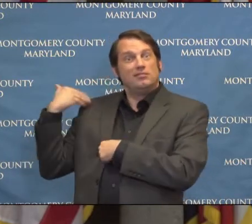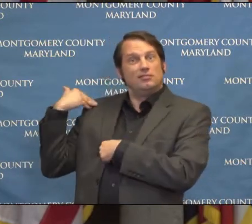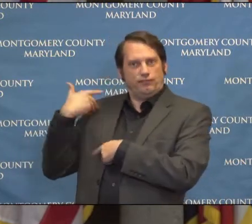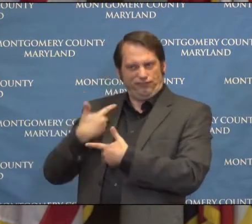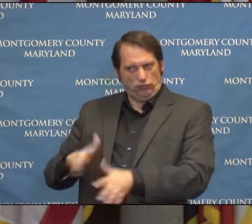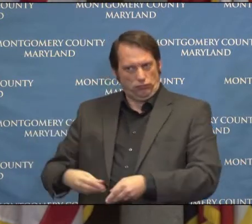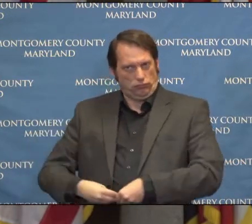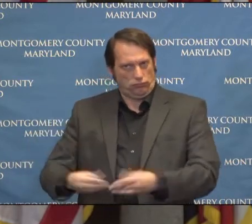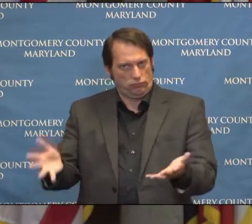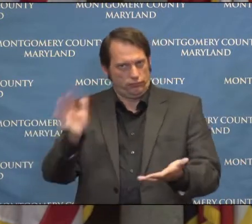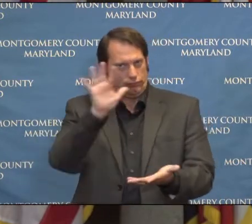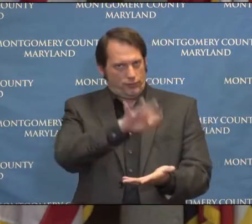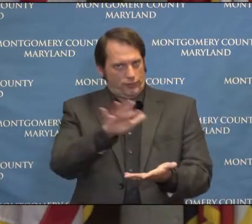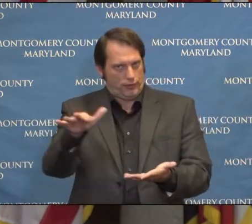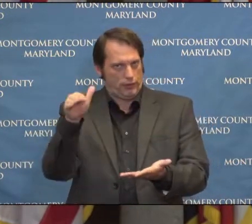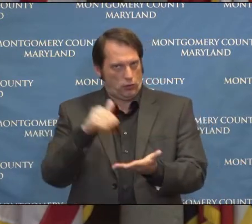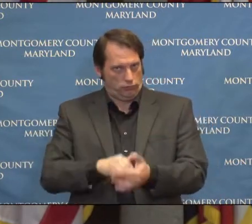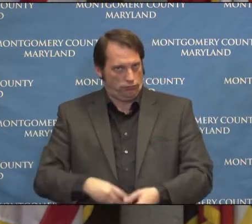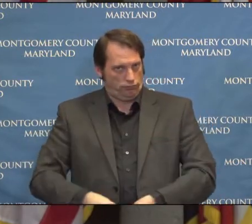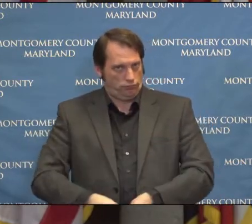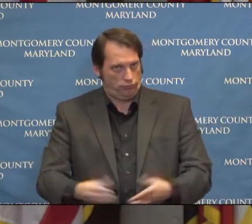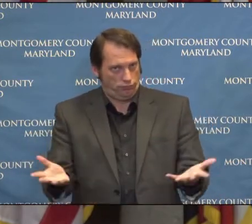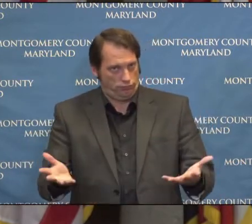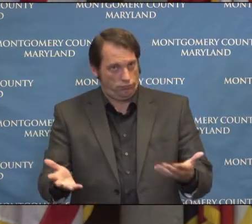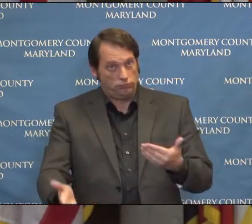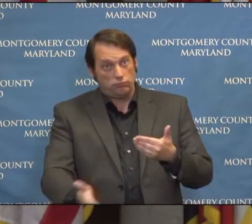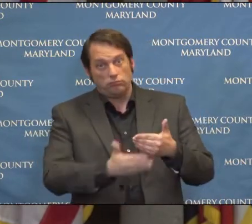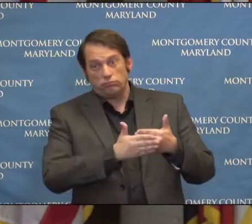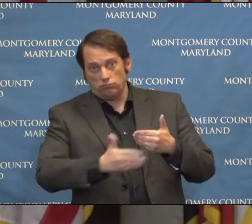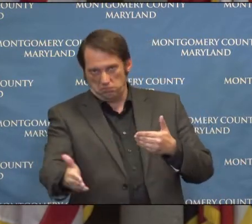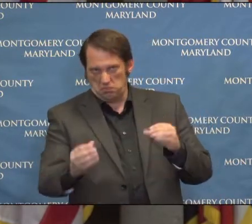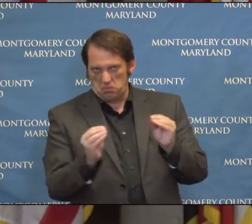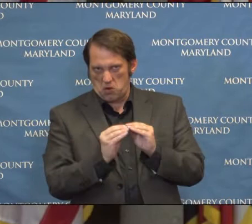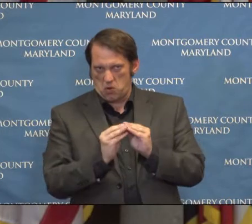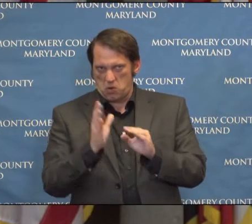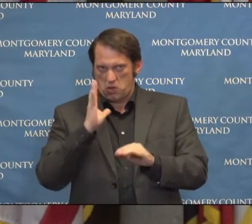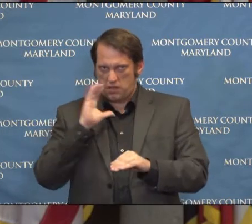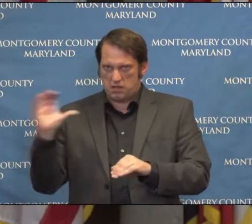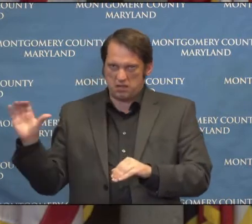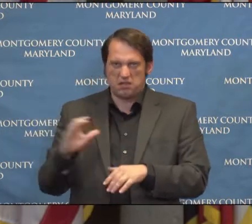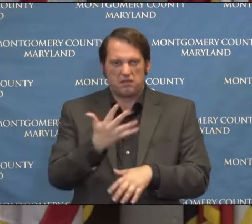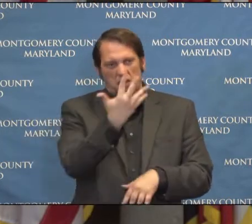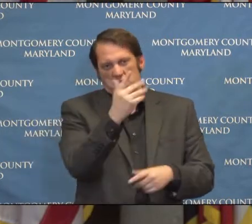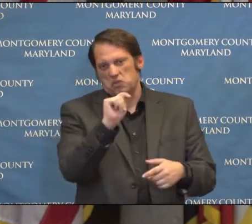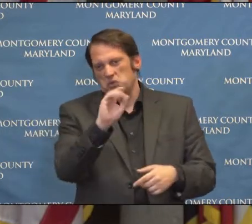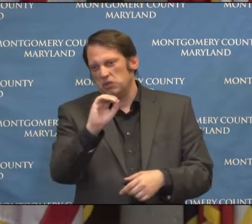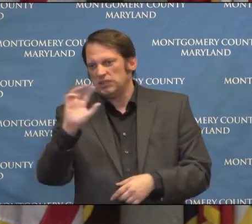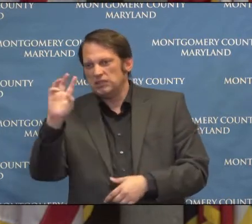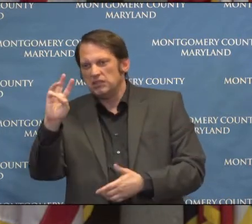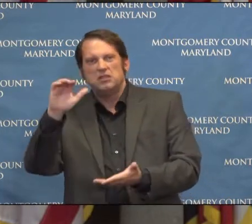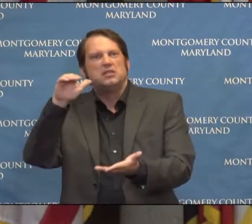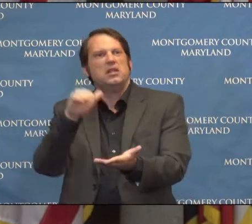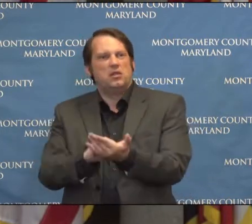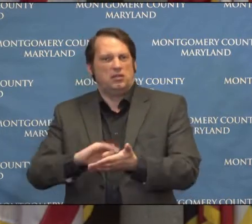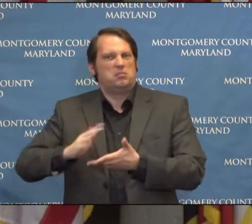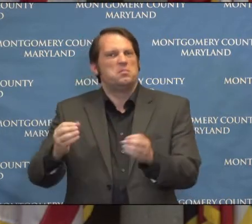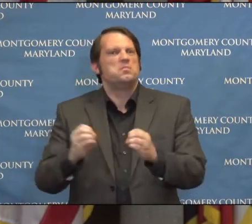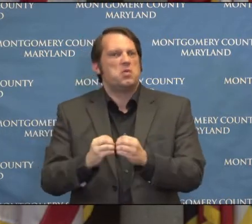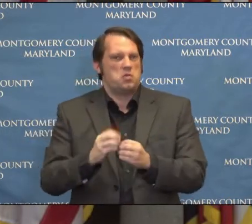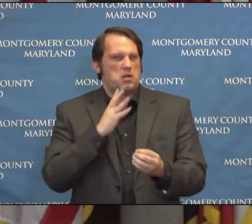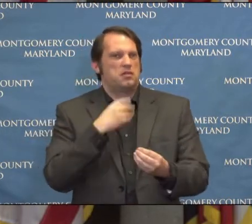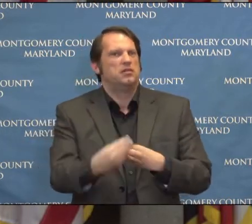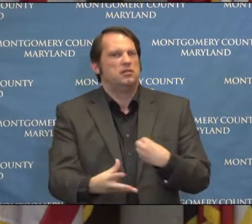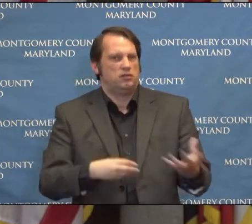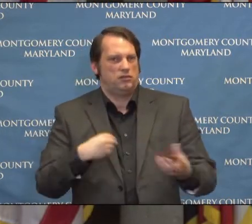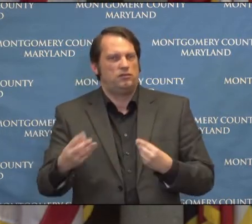the next 3 or 4 days, we'll distribute another 5,000 or 6,000 very targeted Chromebooks, where we've reached out to families and said, we've noticed